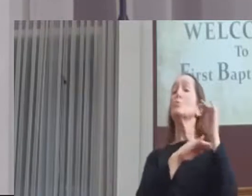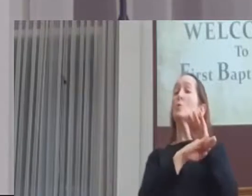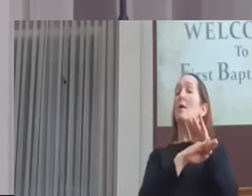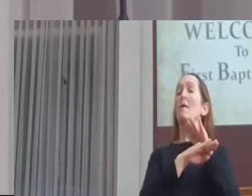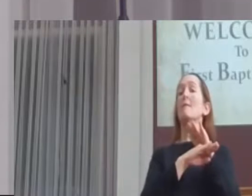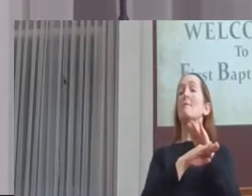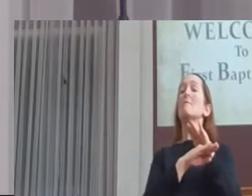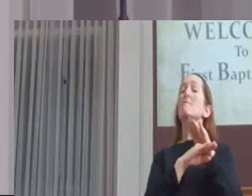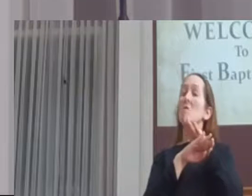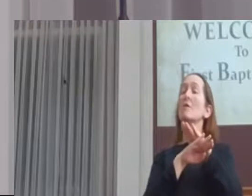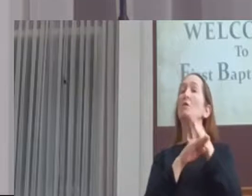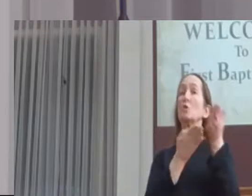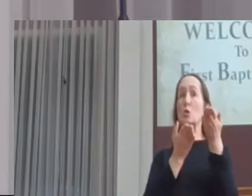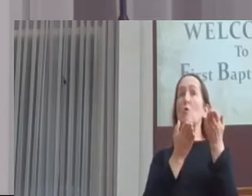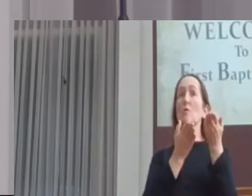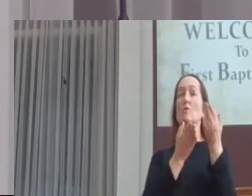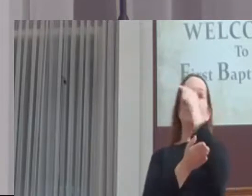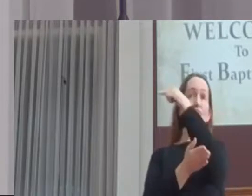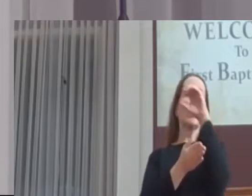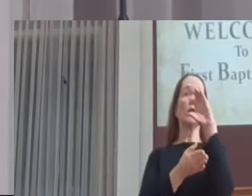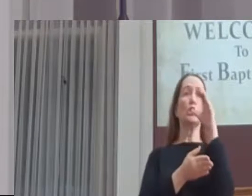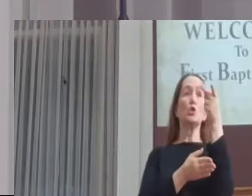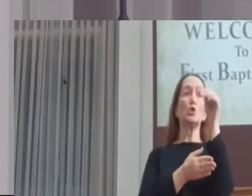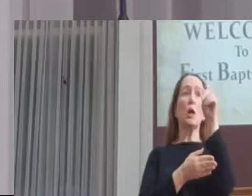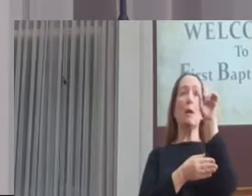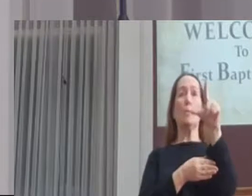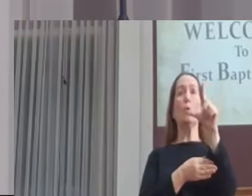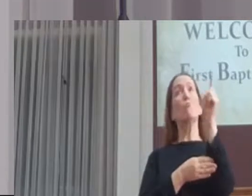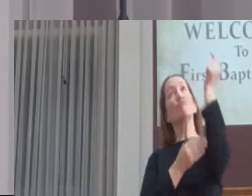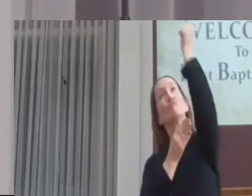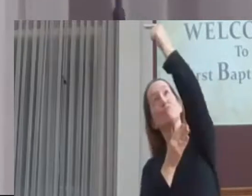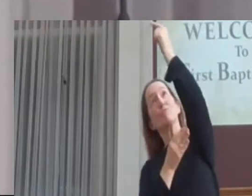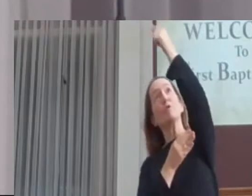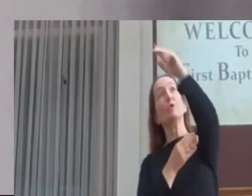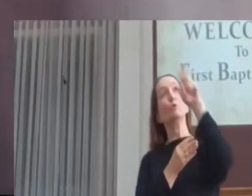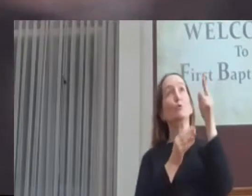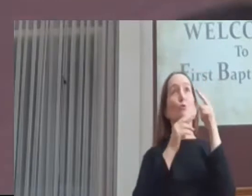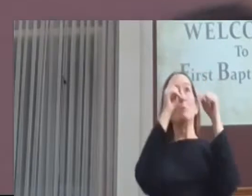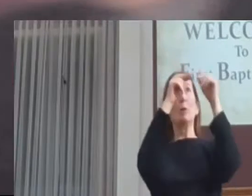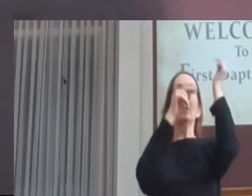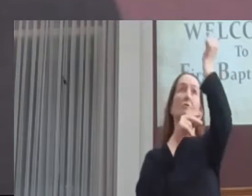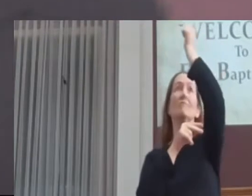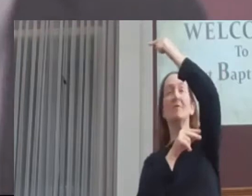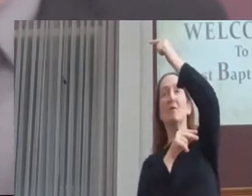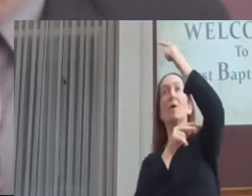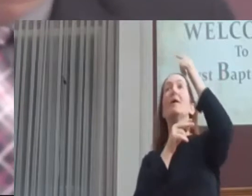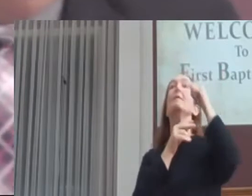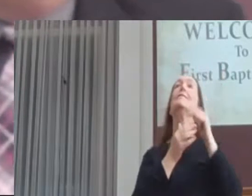evening during our evening service, which we have in the chapel, two buildings over,